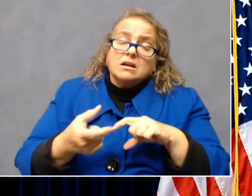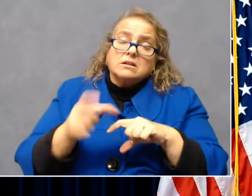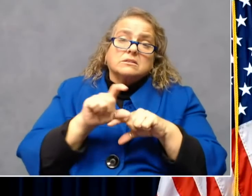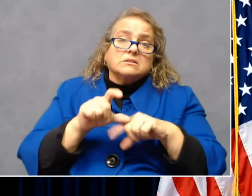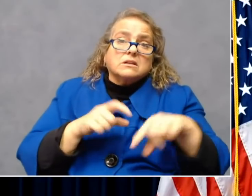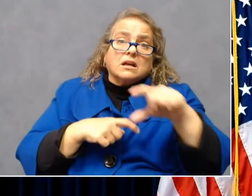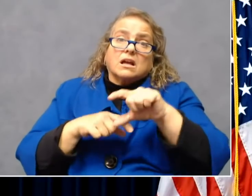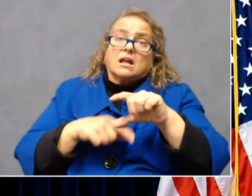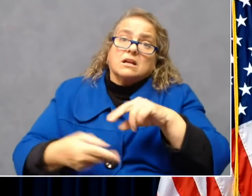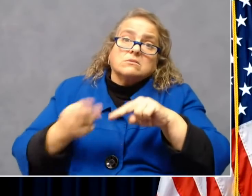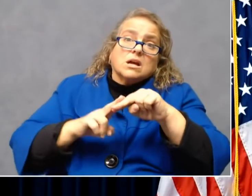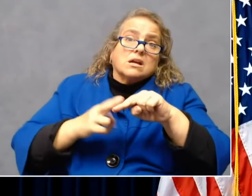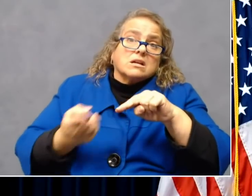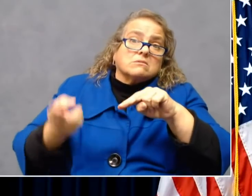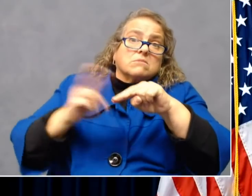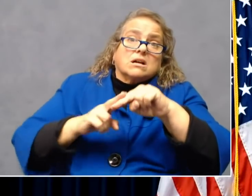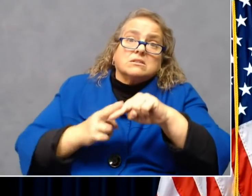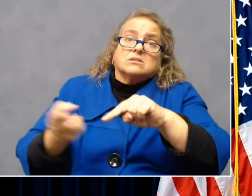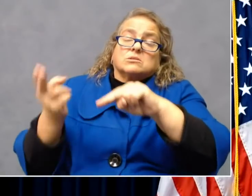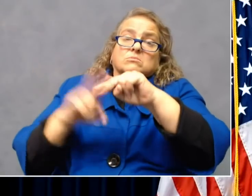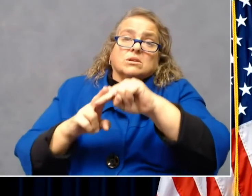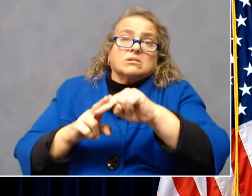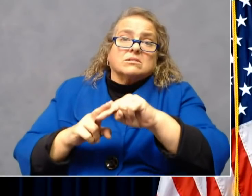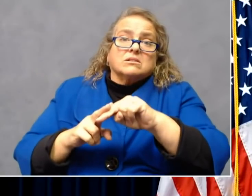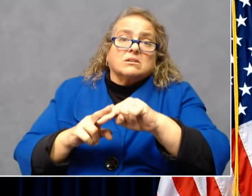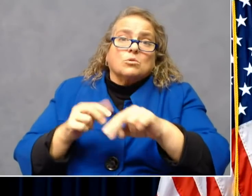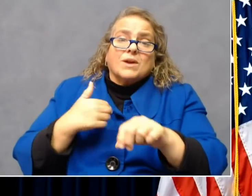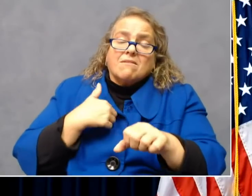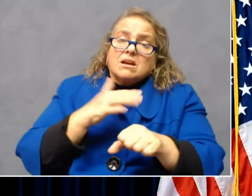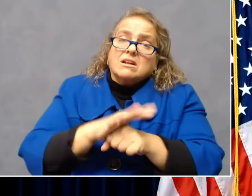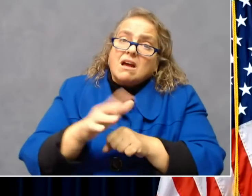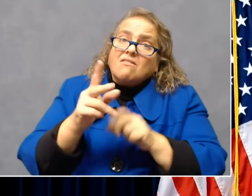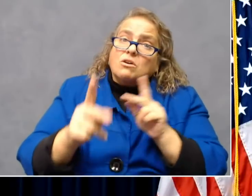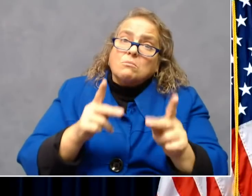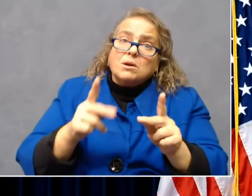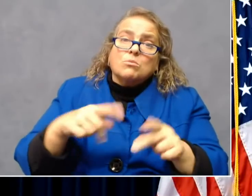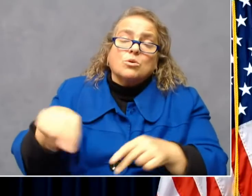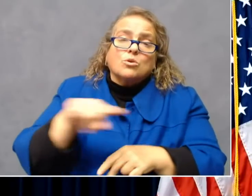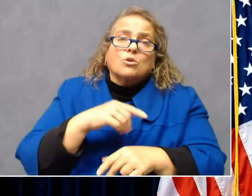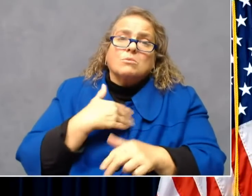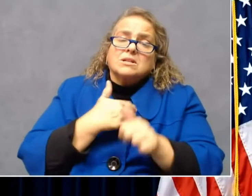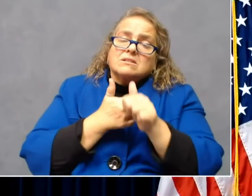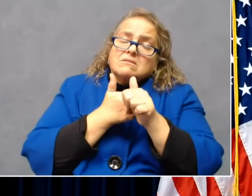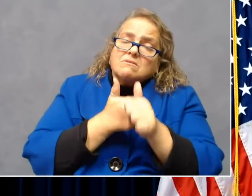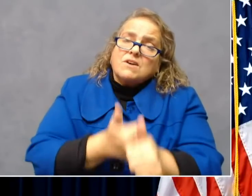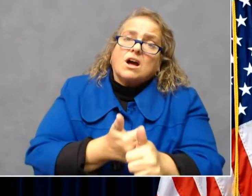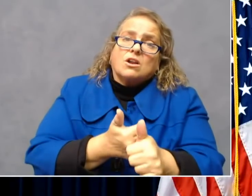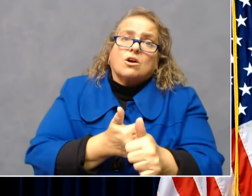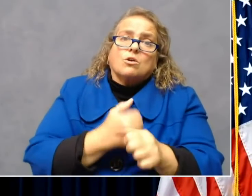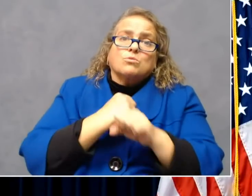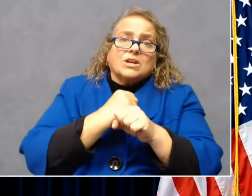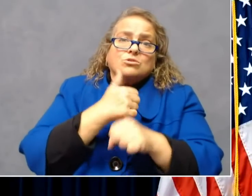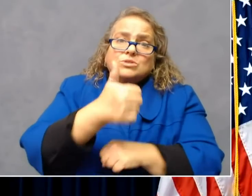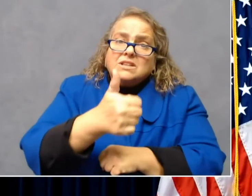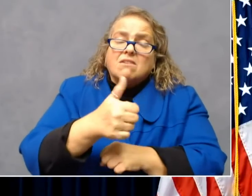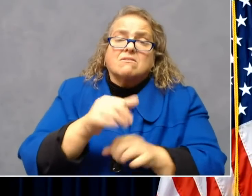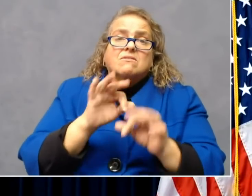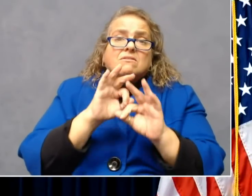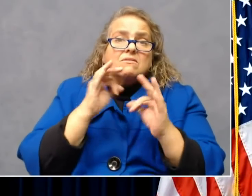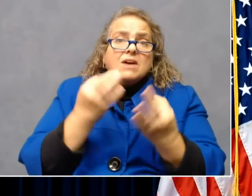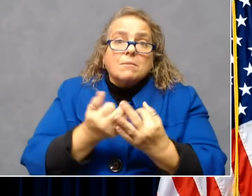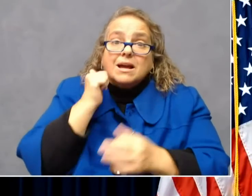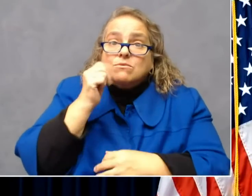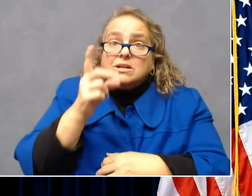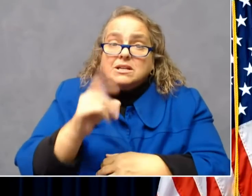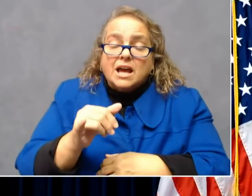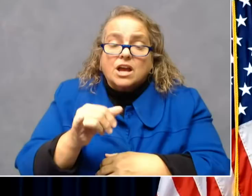guidance where you need to protect yourself and your family every day. Do it for those around you, but do it for